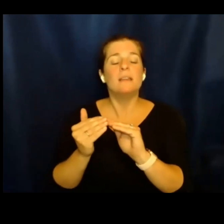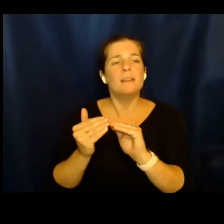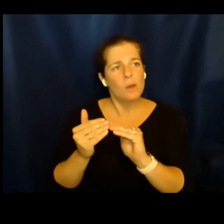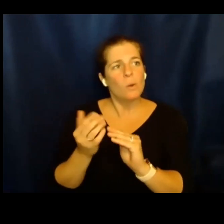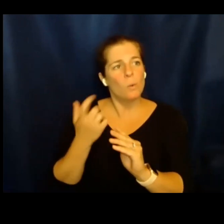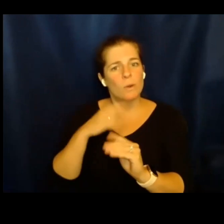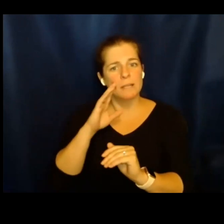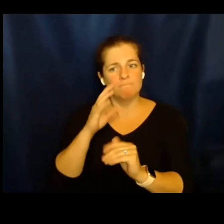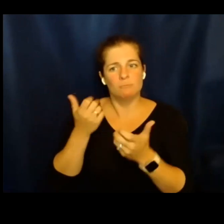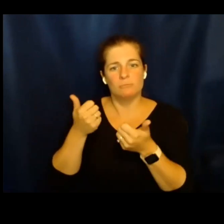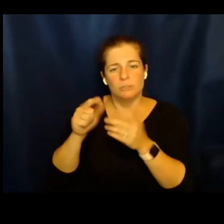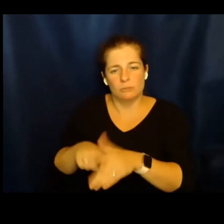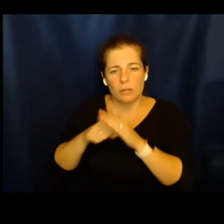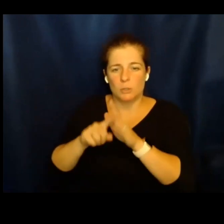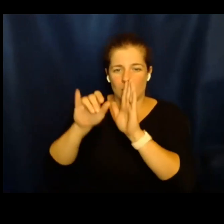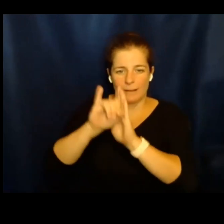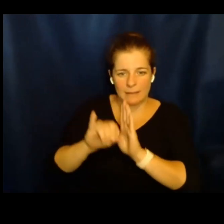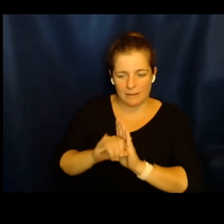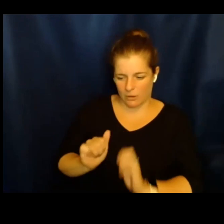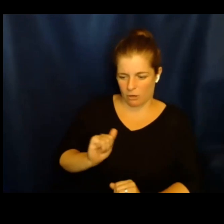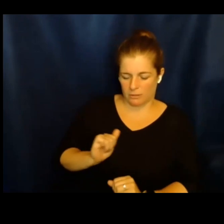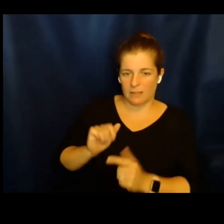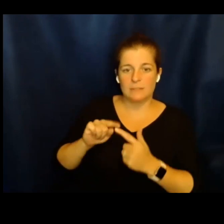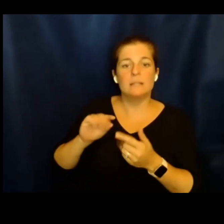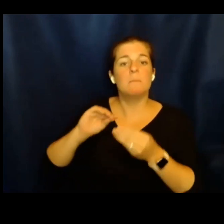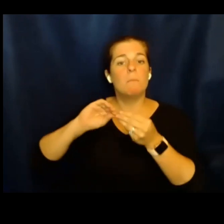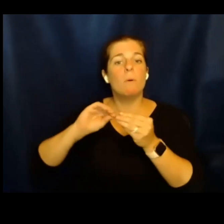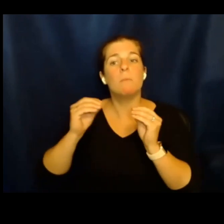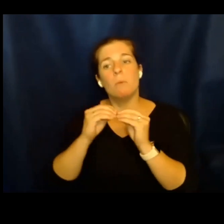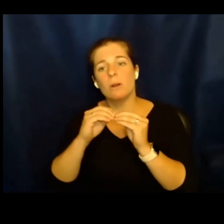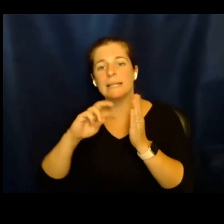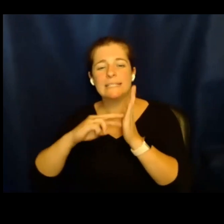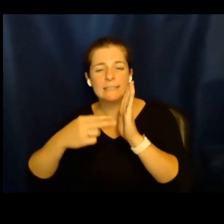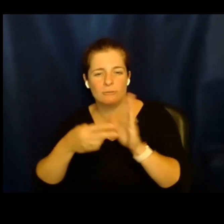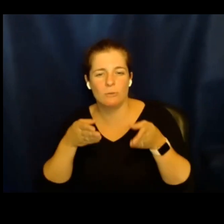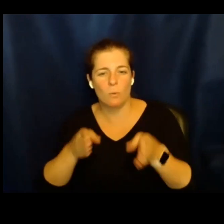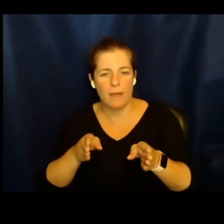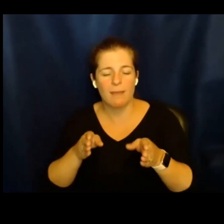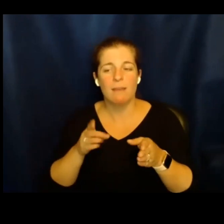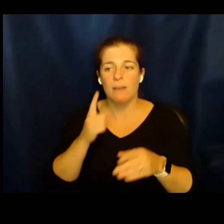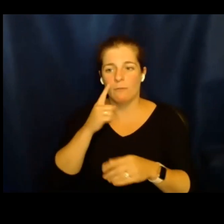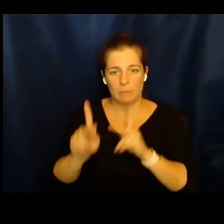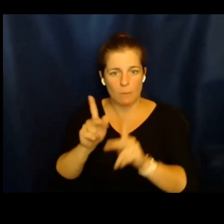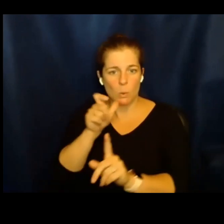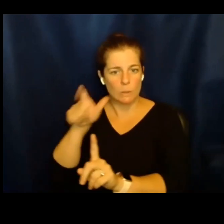identifying ourselves in a more intentional manner with those who are in need.